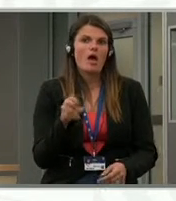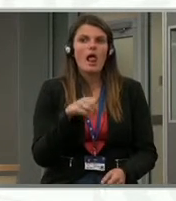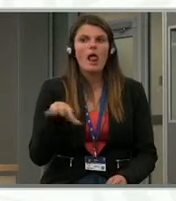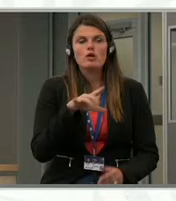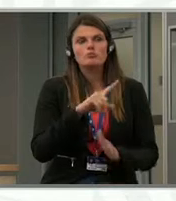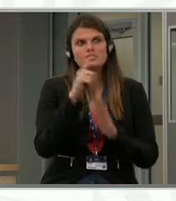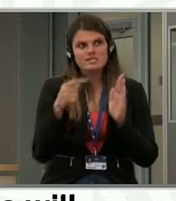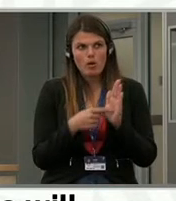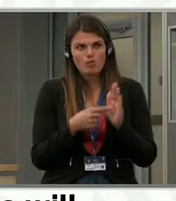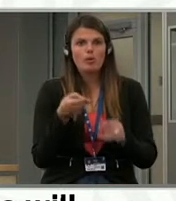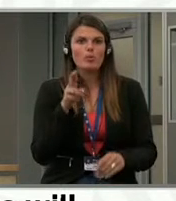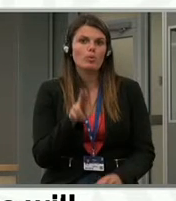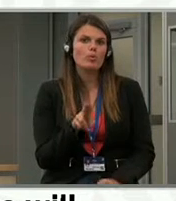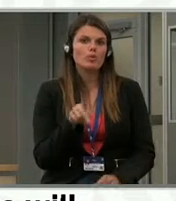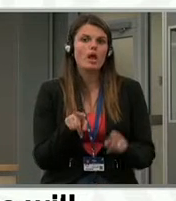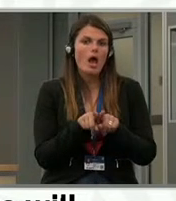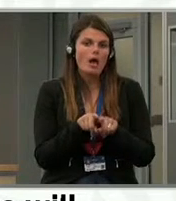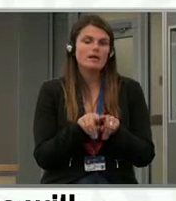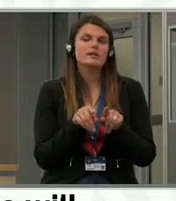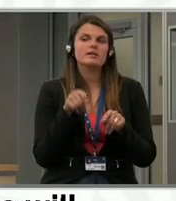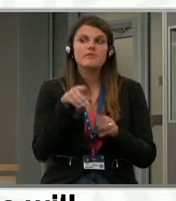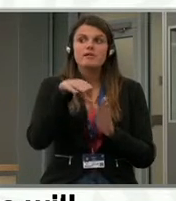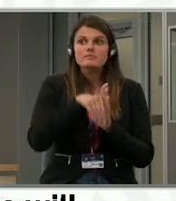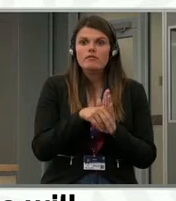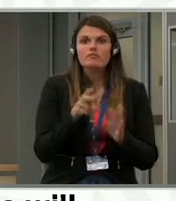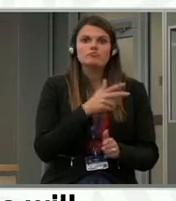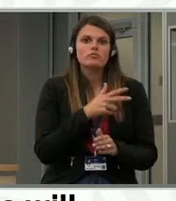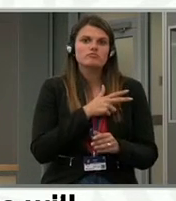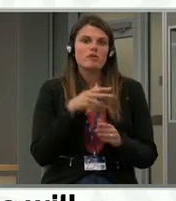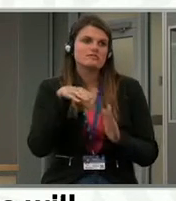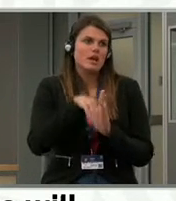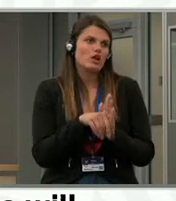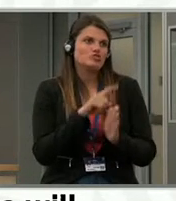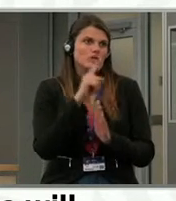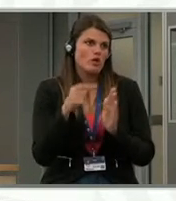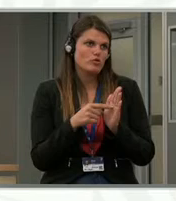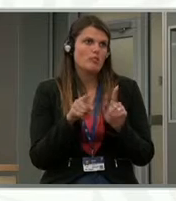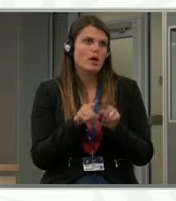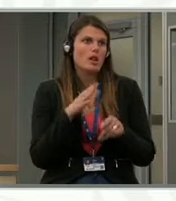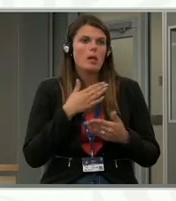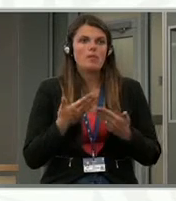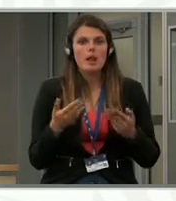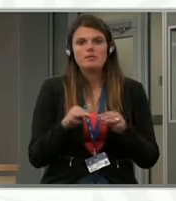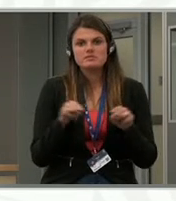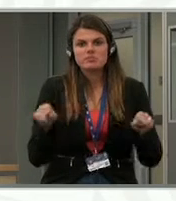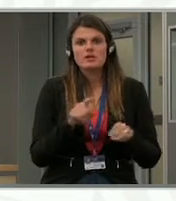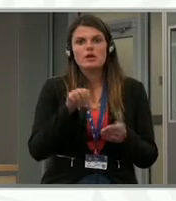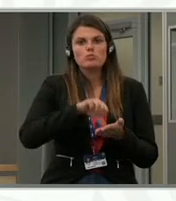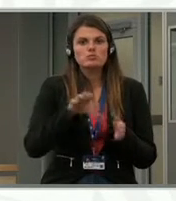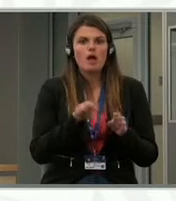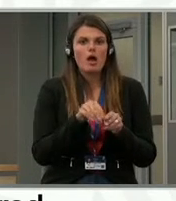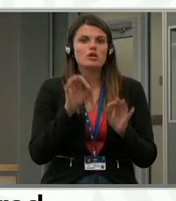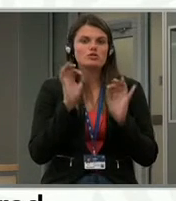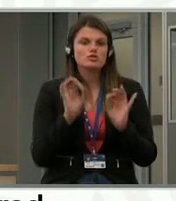have the Digital Assembly in Latvia, in Riga, and digital issues will be considered there, including the